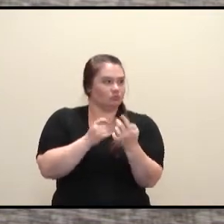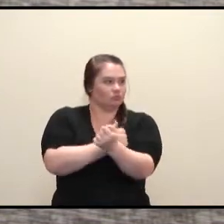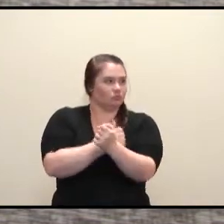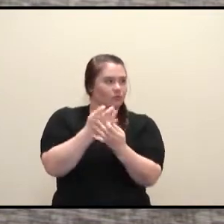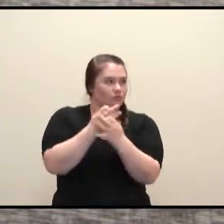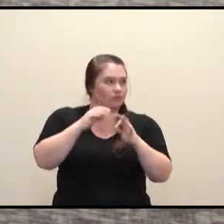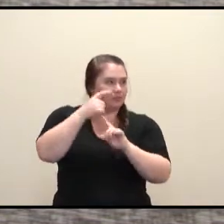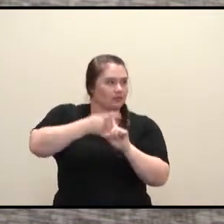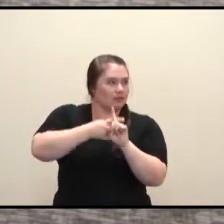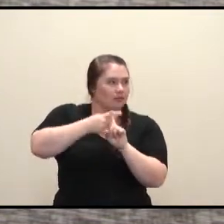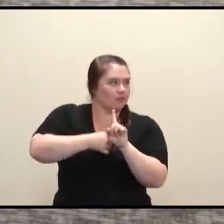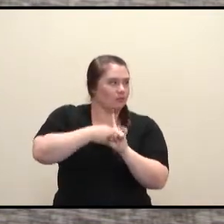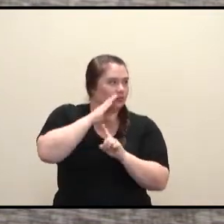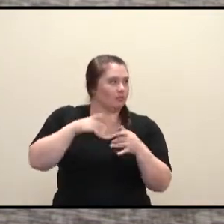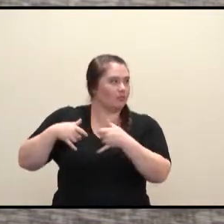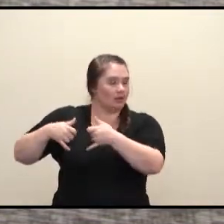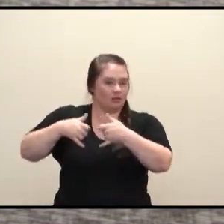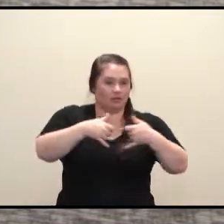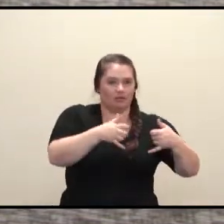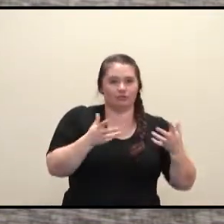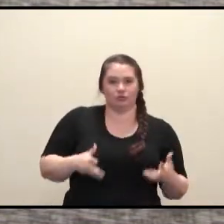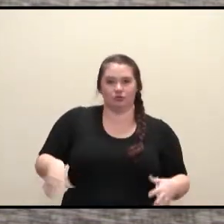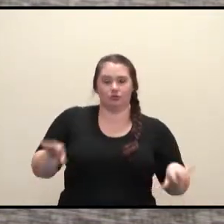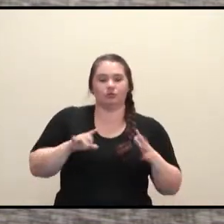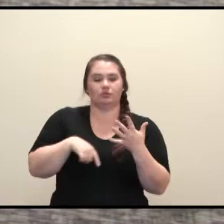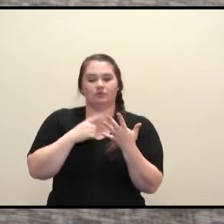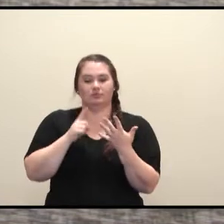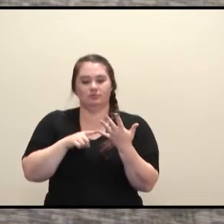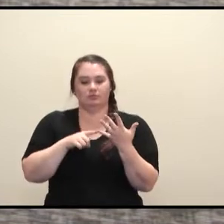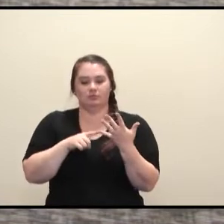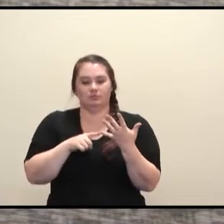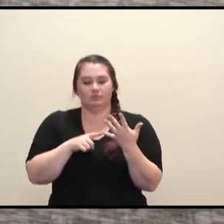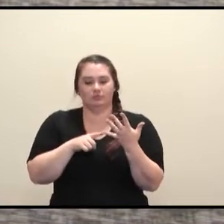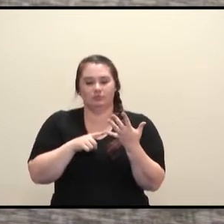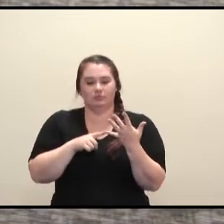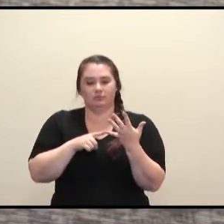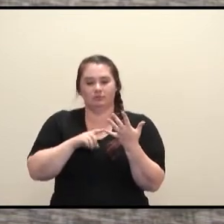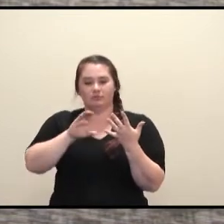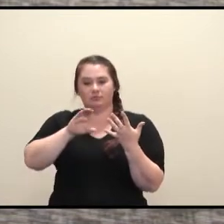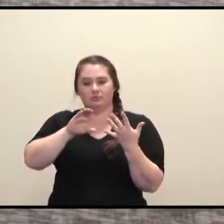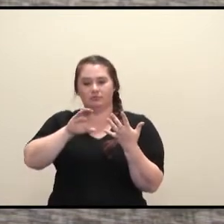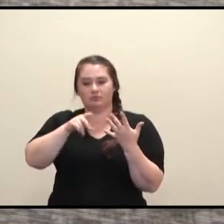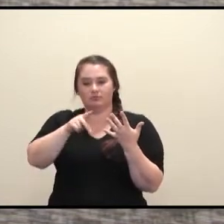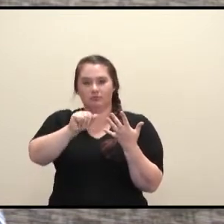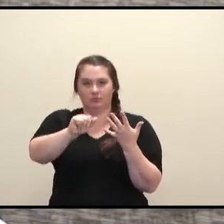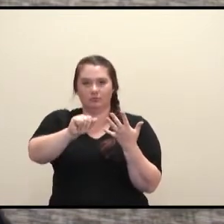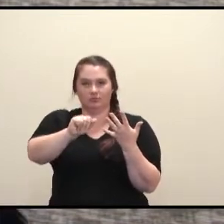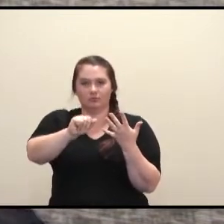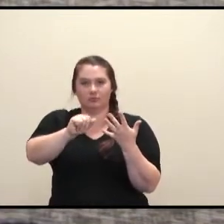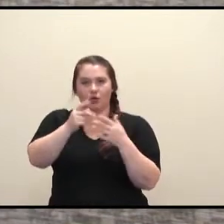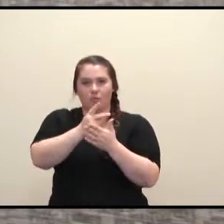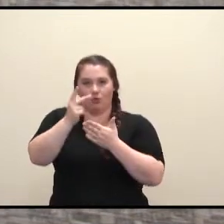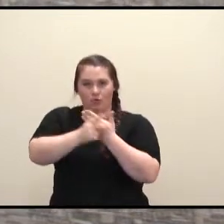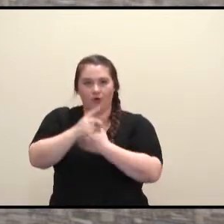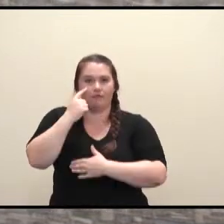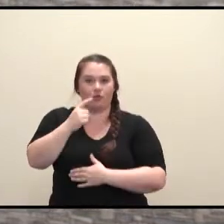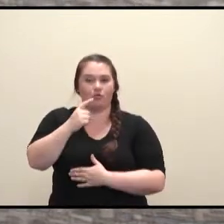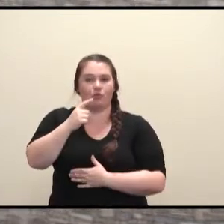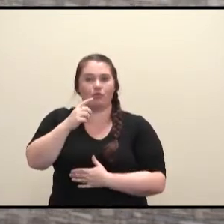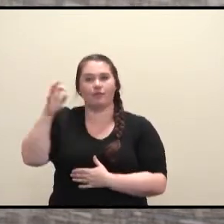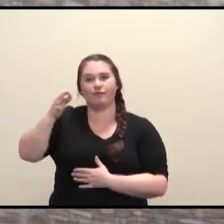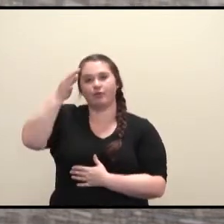providing food and clothing items for school pantries, and their CAP program aids students and their families to navigate the federal student